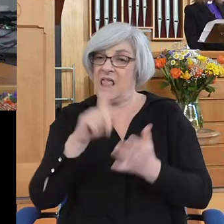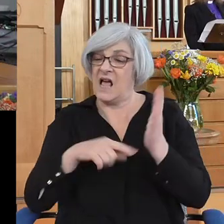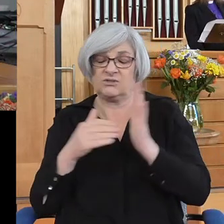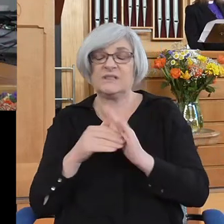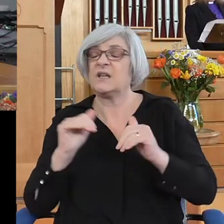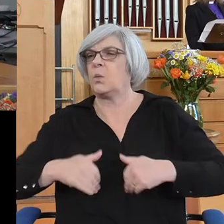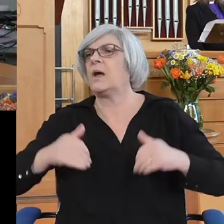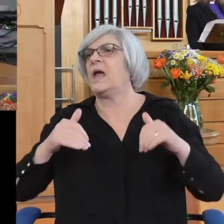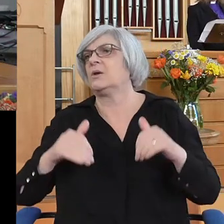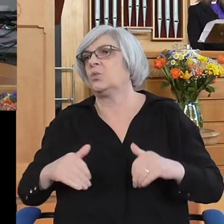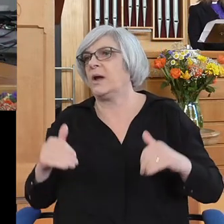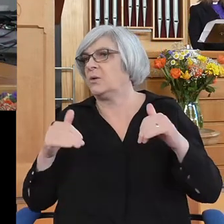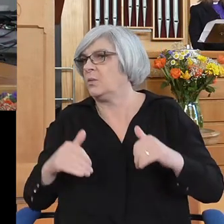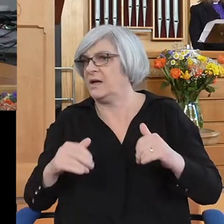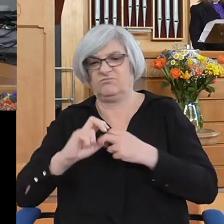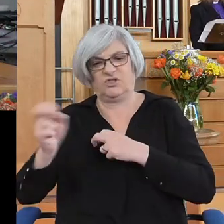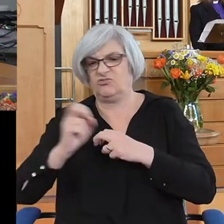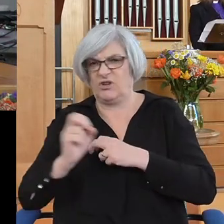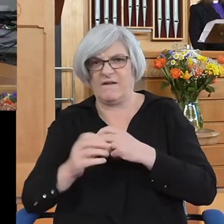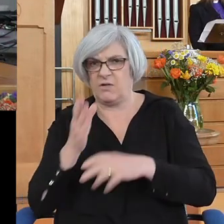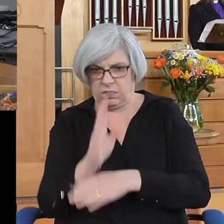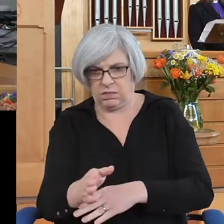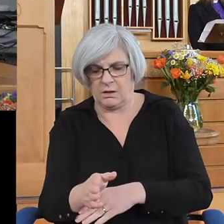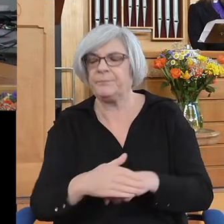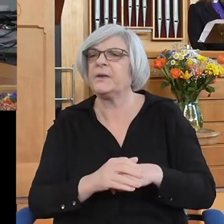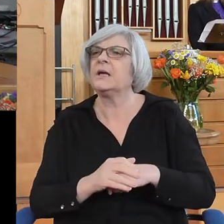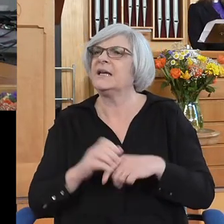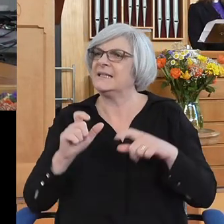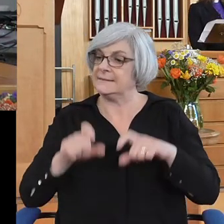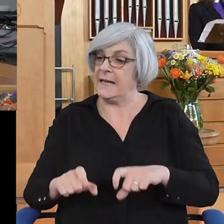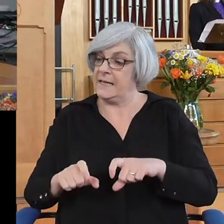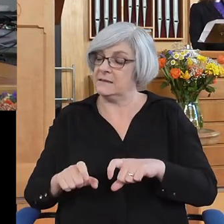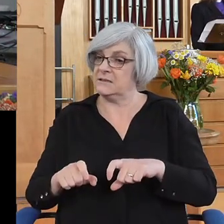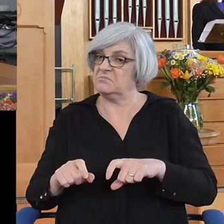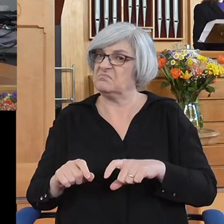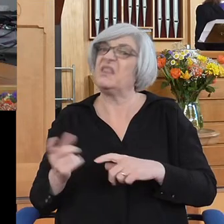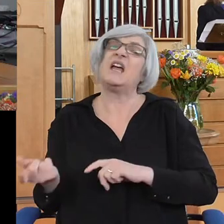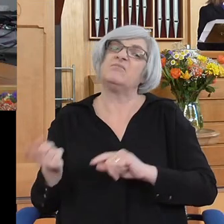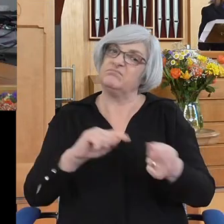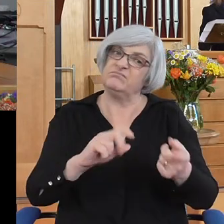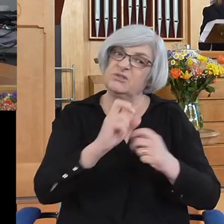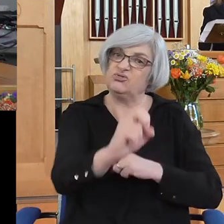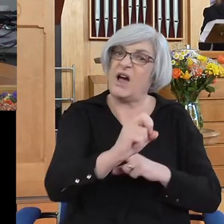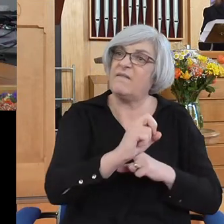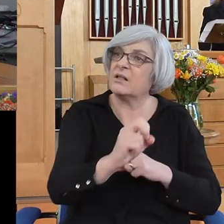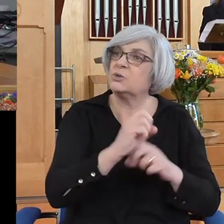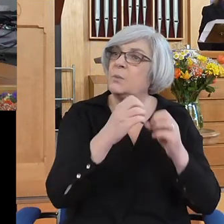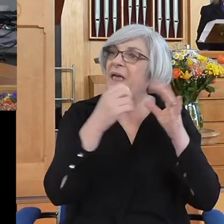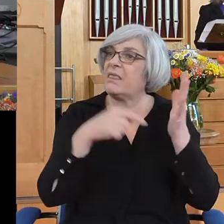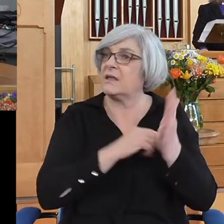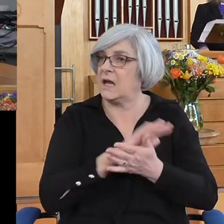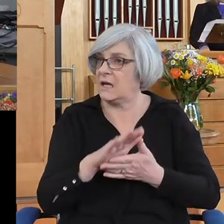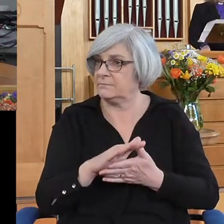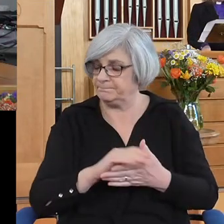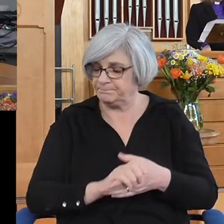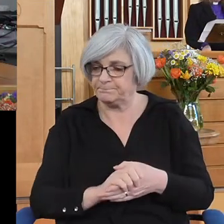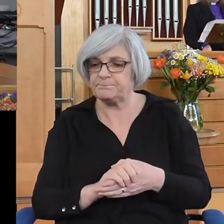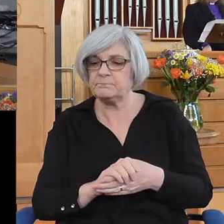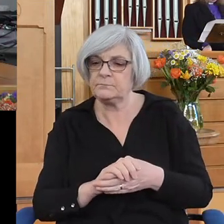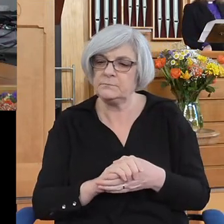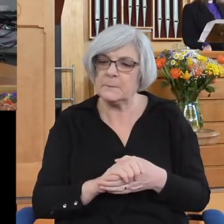of days. He didn't travel straight away. He stayed where he was before he set off to Bethany, which is where Lazarus' home